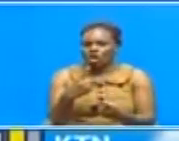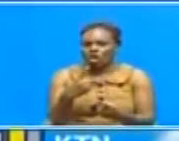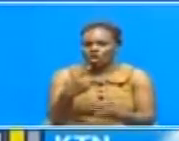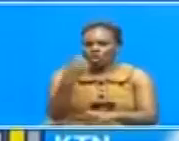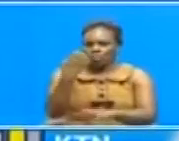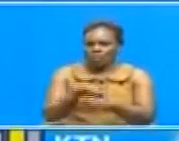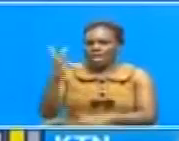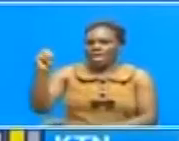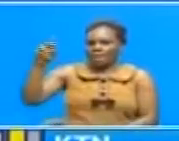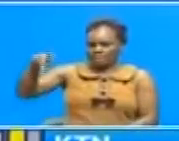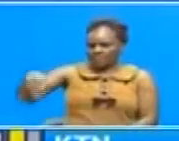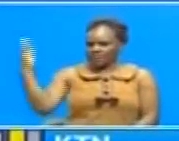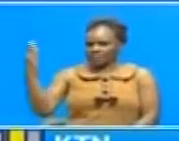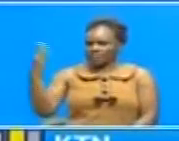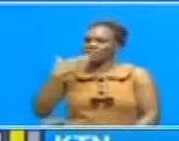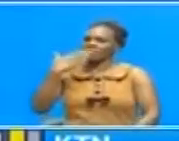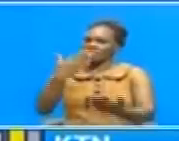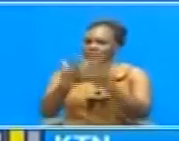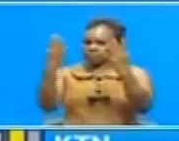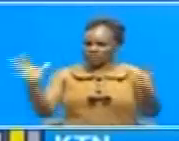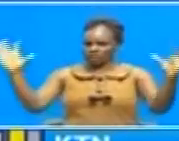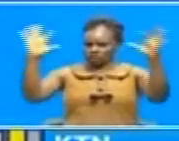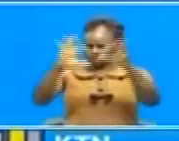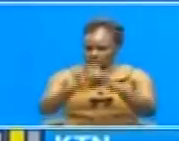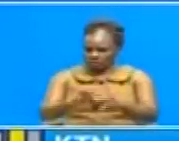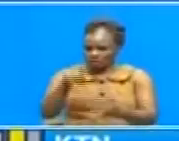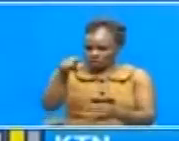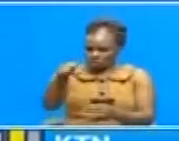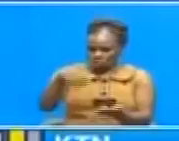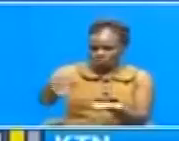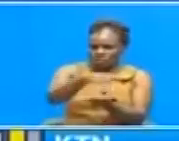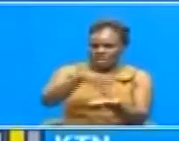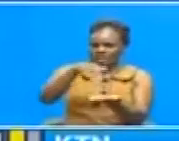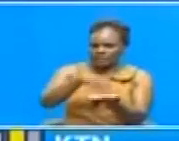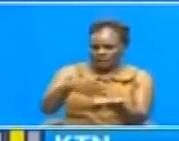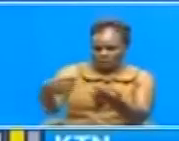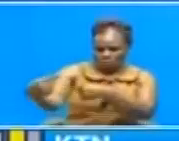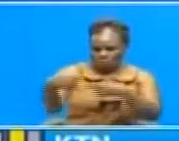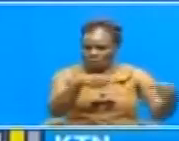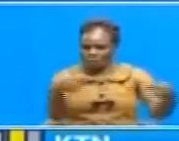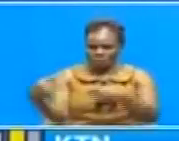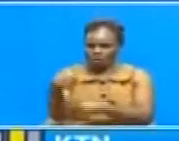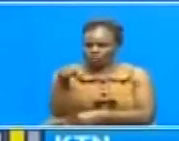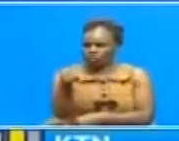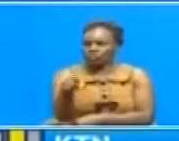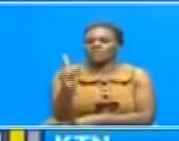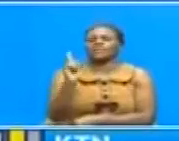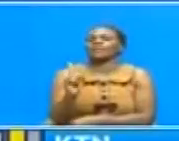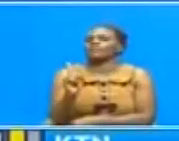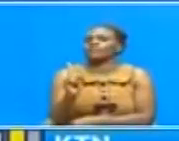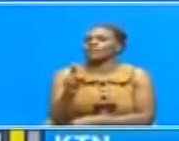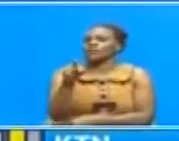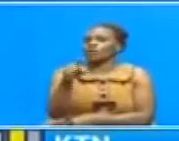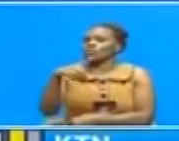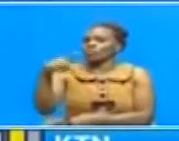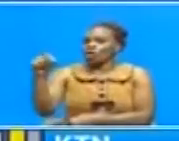Kabete MP. Thank you for joining us. Now, you're in the middle of some of this controversy, actually. In fact, you've been